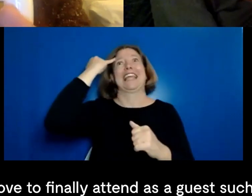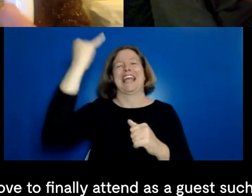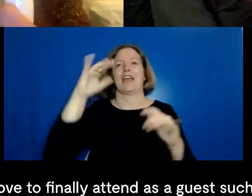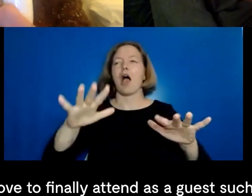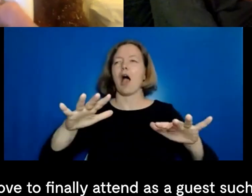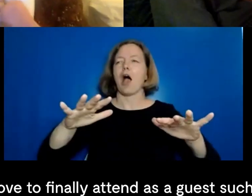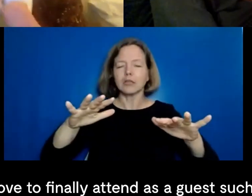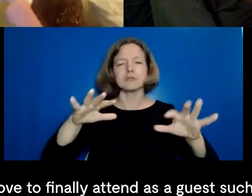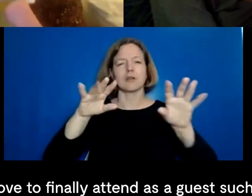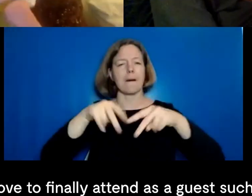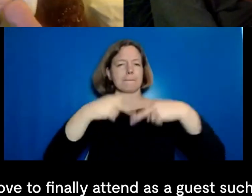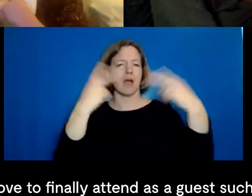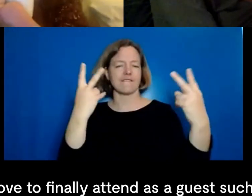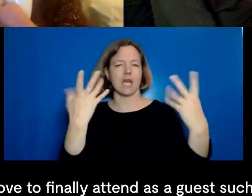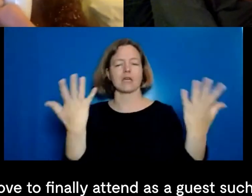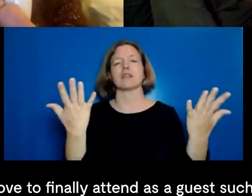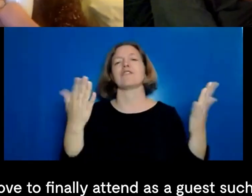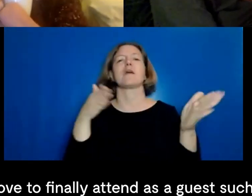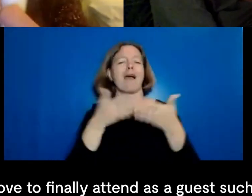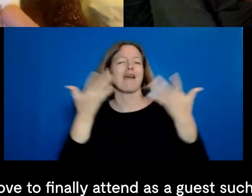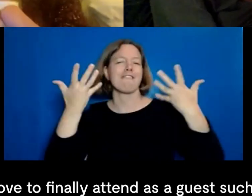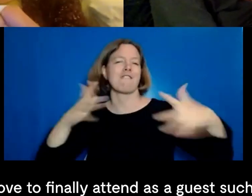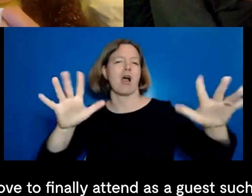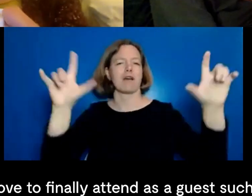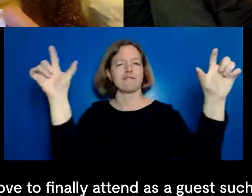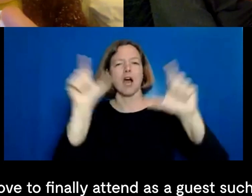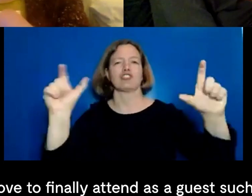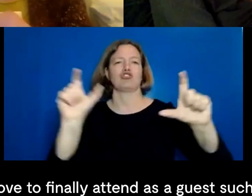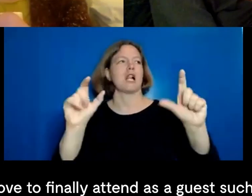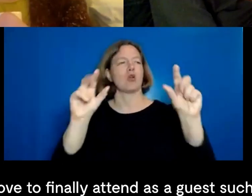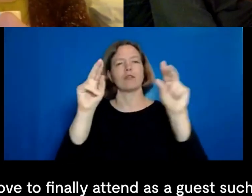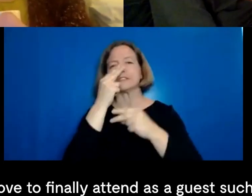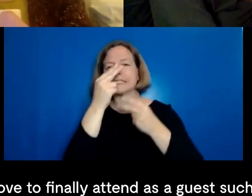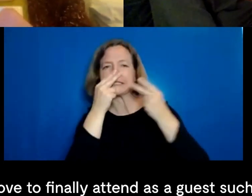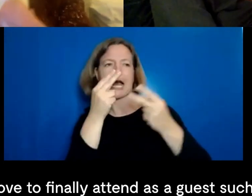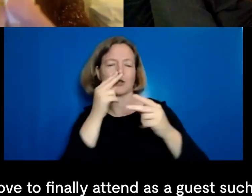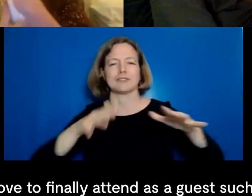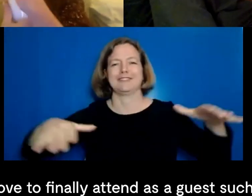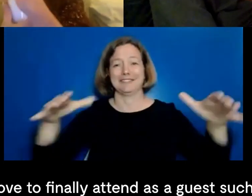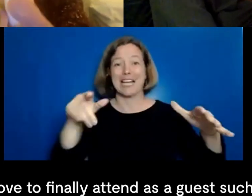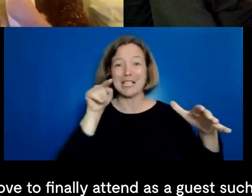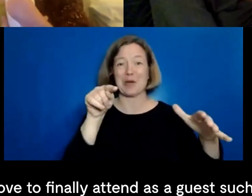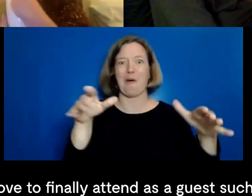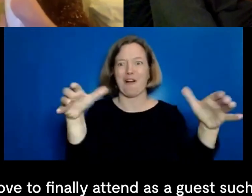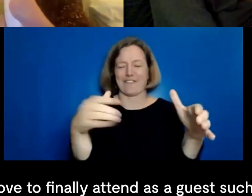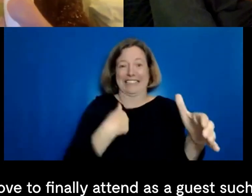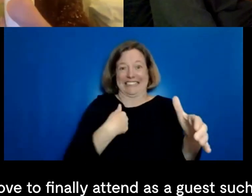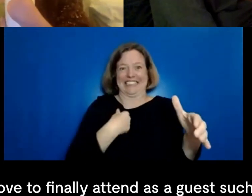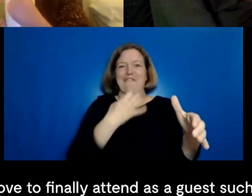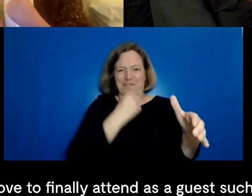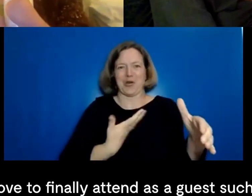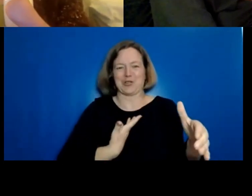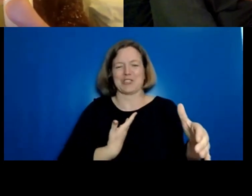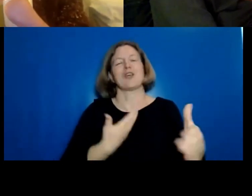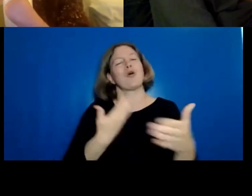to finally attend as a guest such a conference where this is